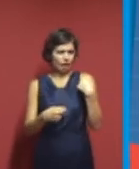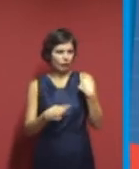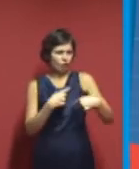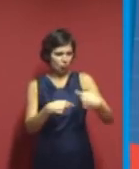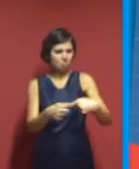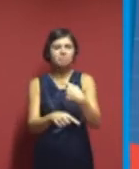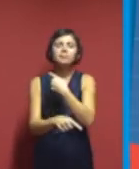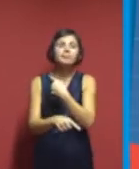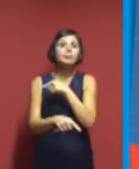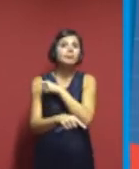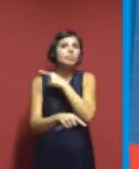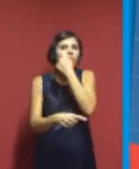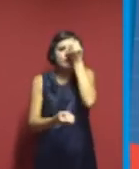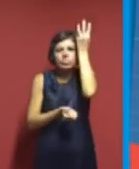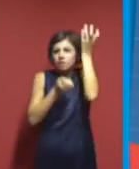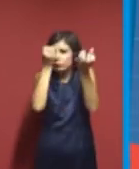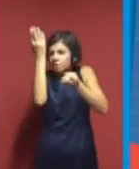He's done hundreds of these